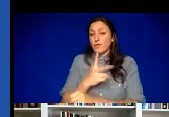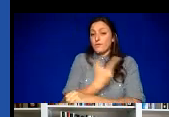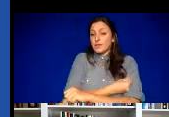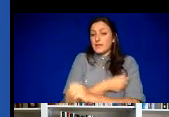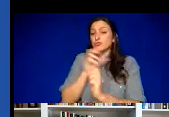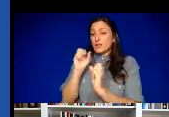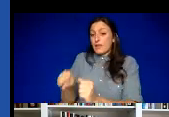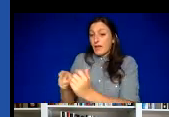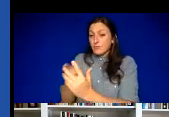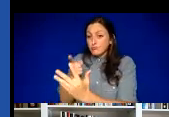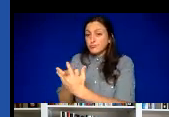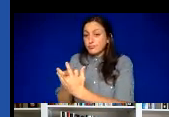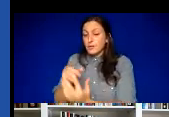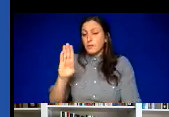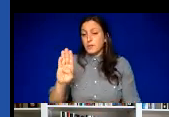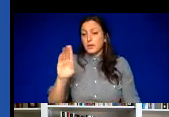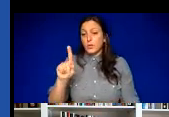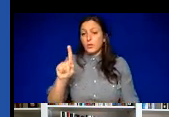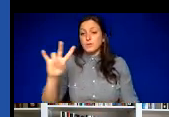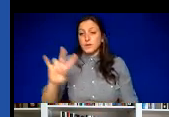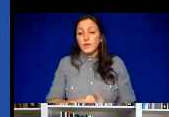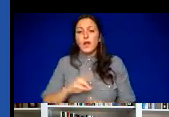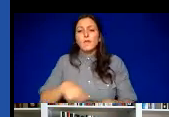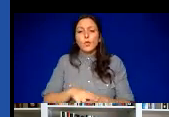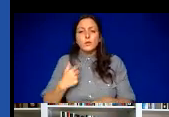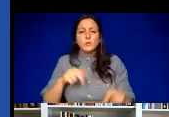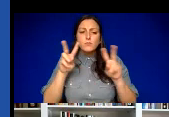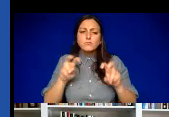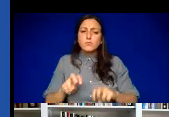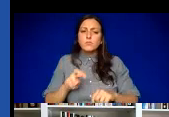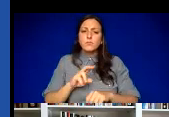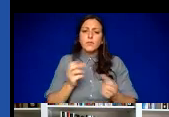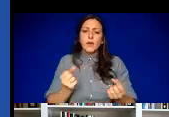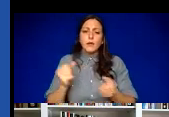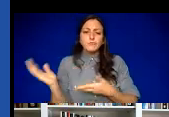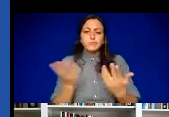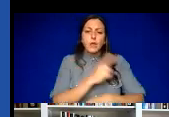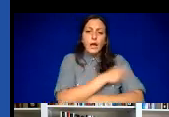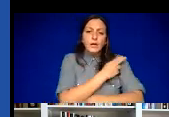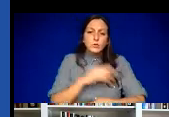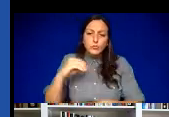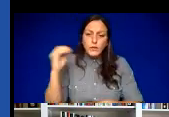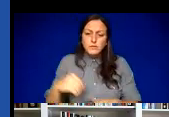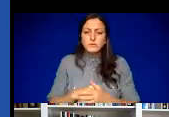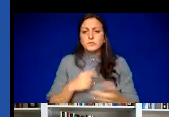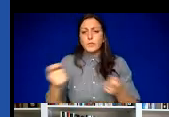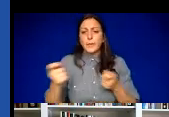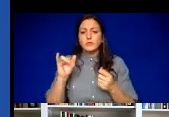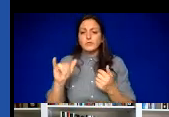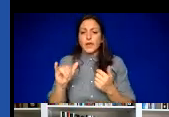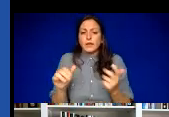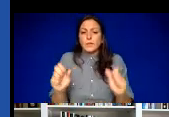our hospitalization rates and even more importantly, the capacity to manage people who are